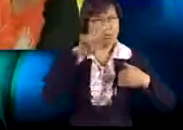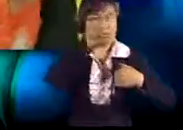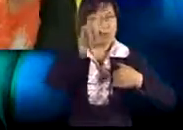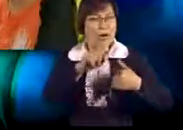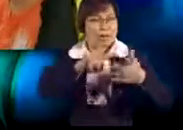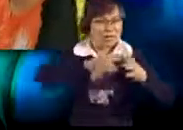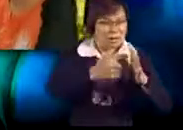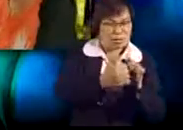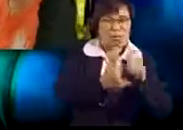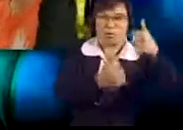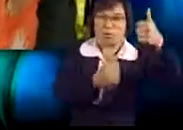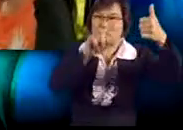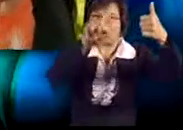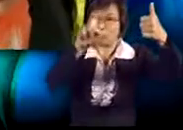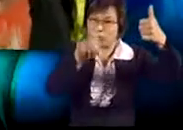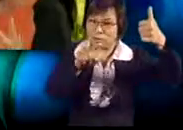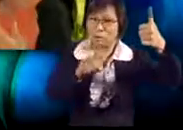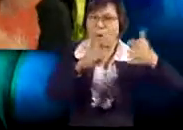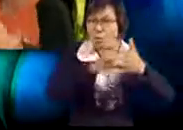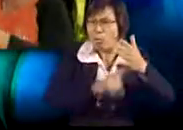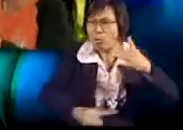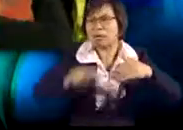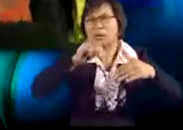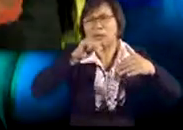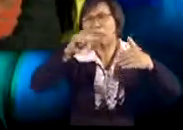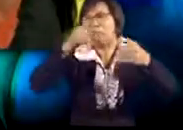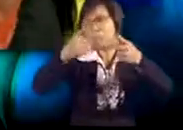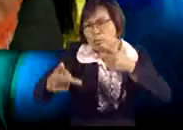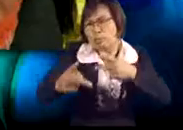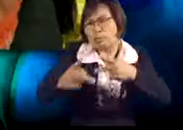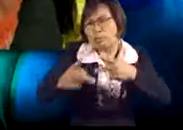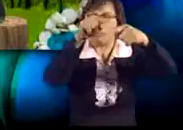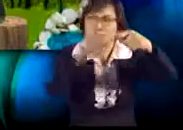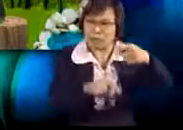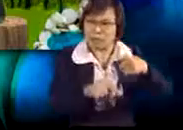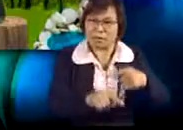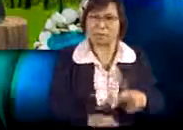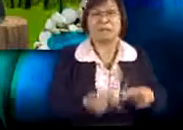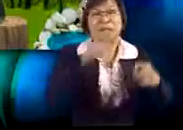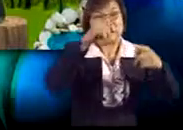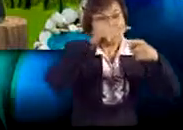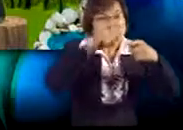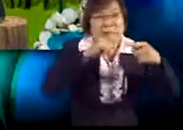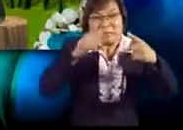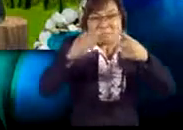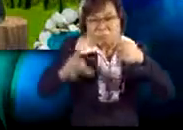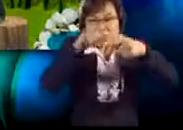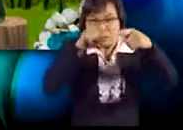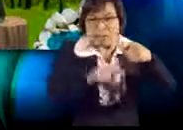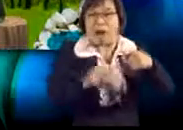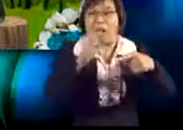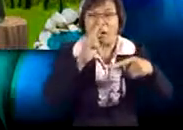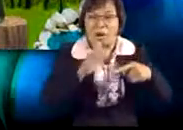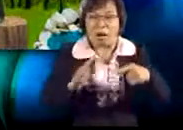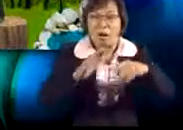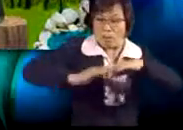I'll start with the first. What are improper fractions? Improper fractions are fractions